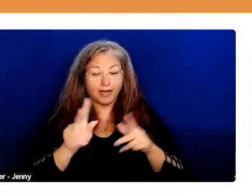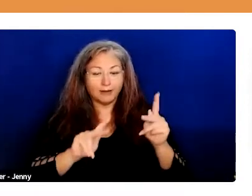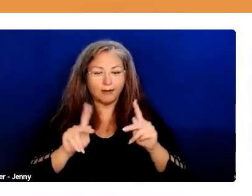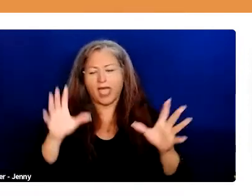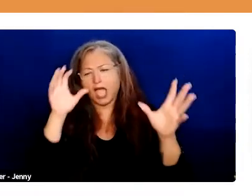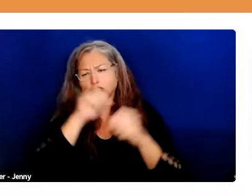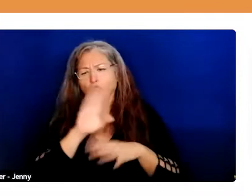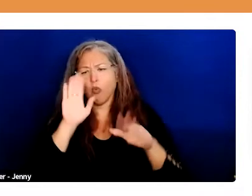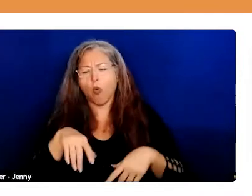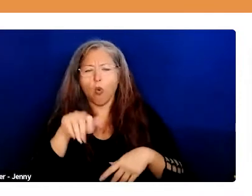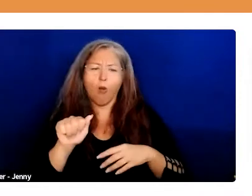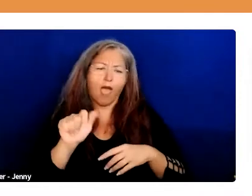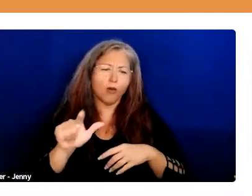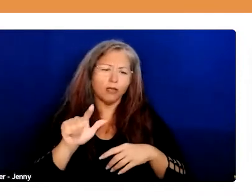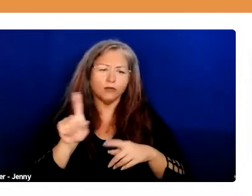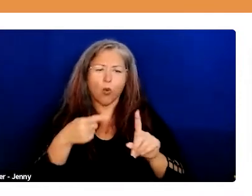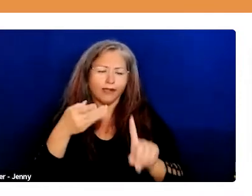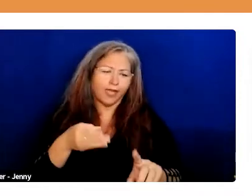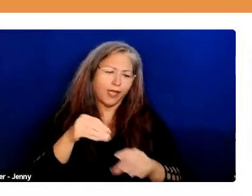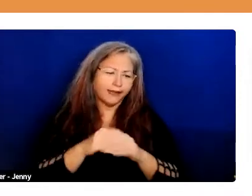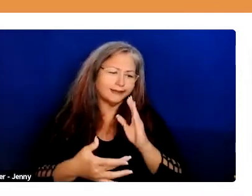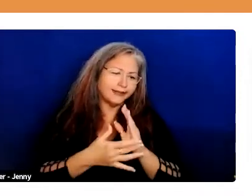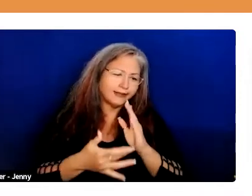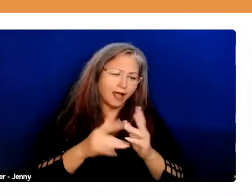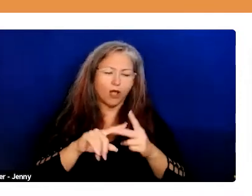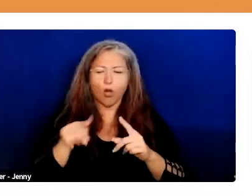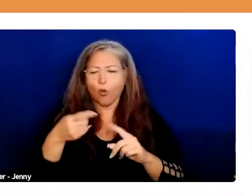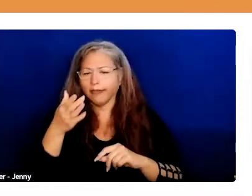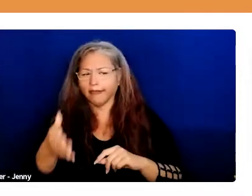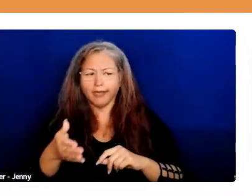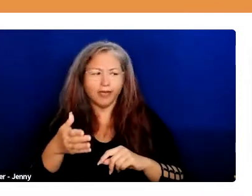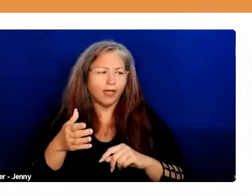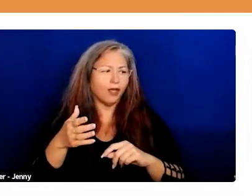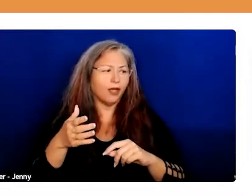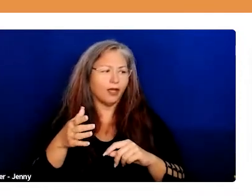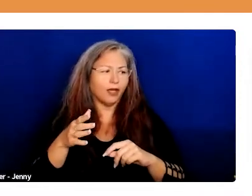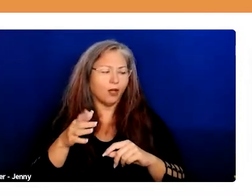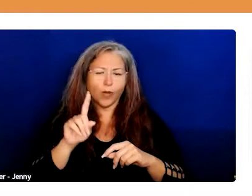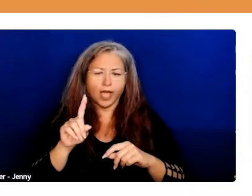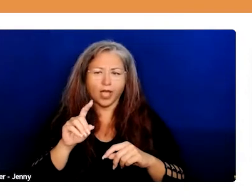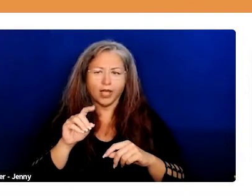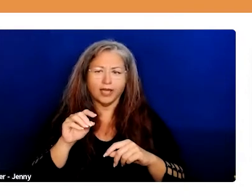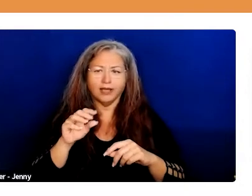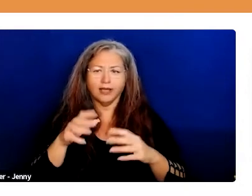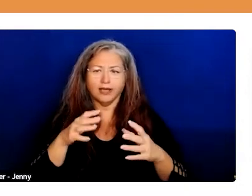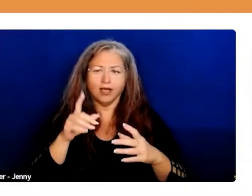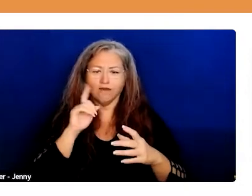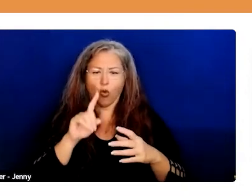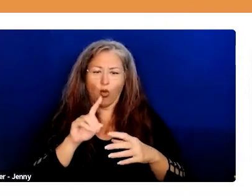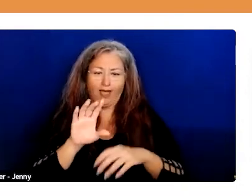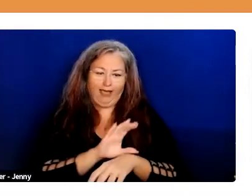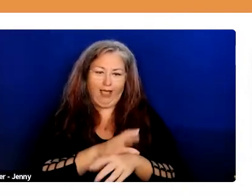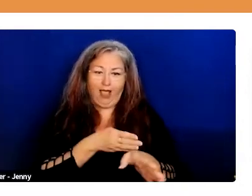that algorithms are only found in technology or only found in the essence of